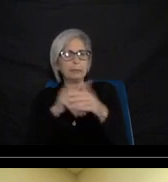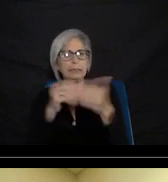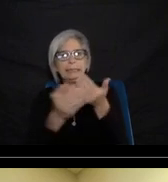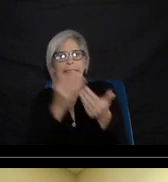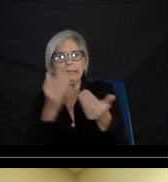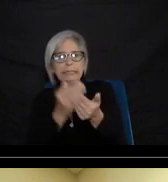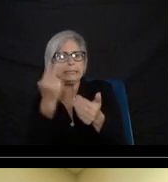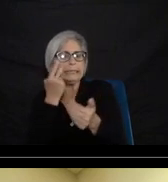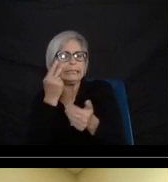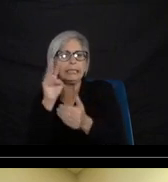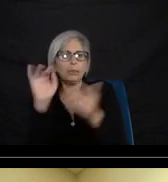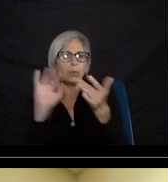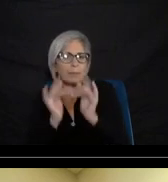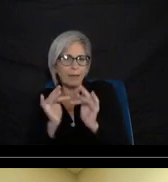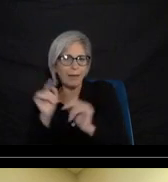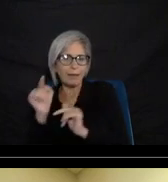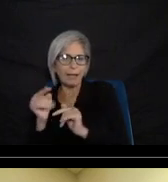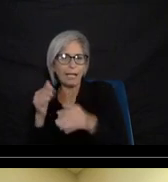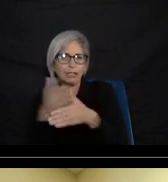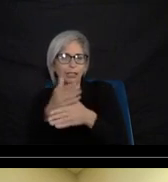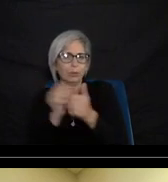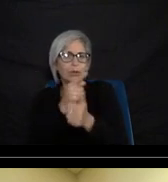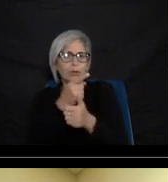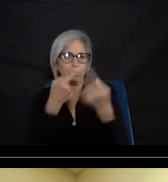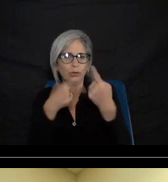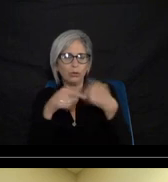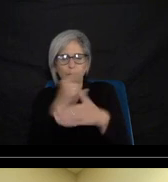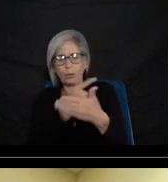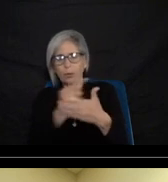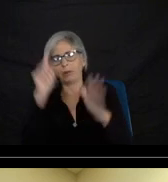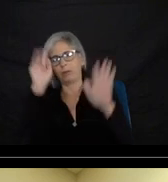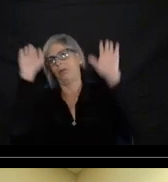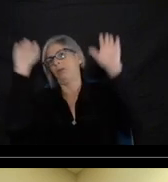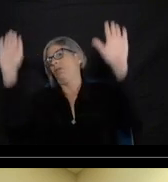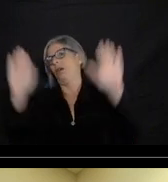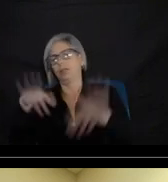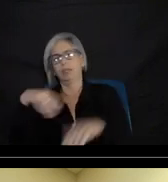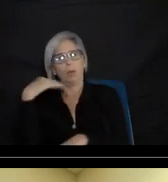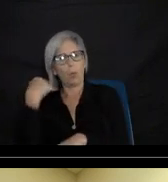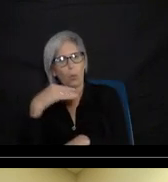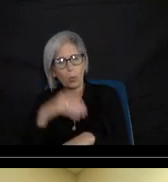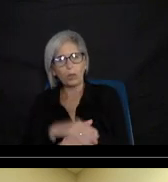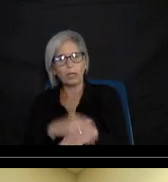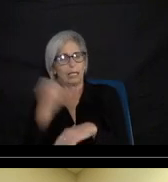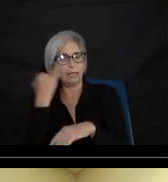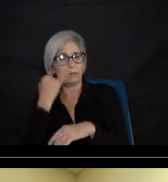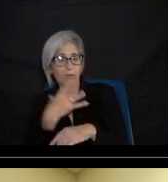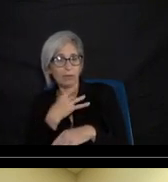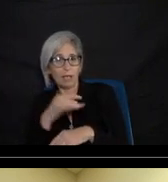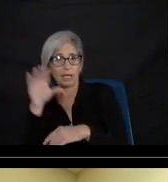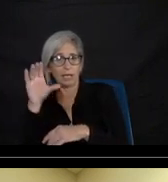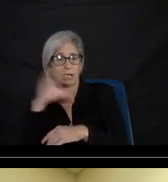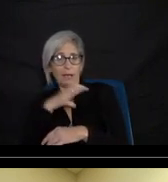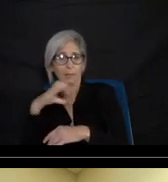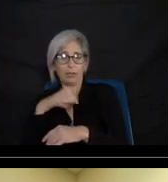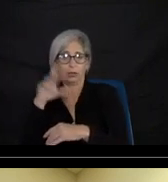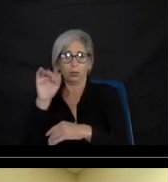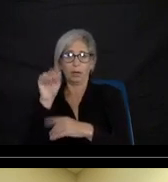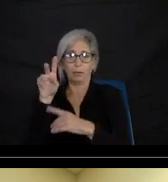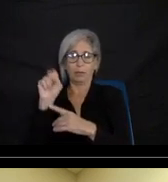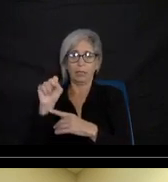see website. And I shared that with you during the week because I thought it was awesome. So if you'd like, Commissioner Romulus, we can have the chief brag on that for a